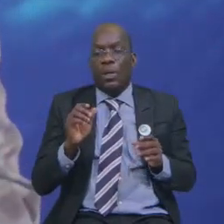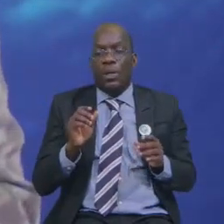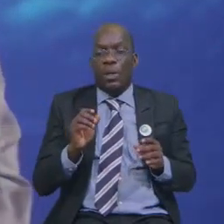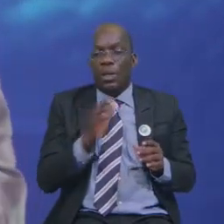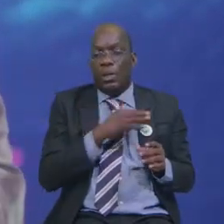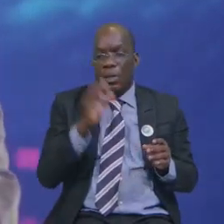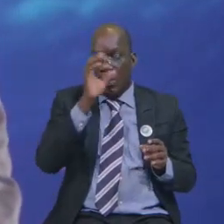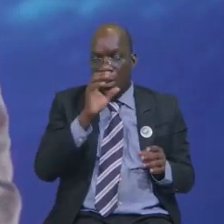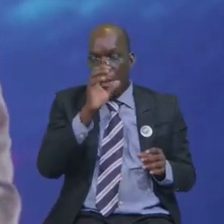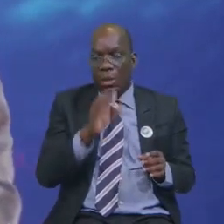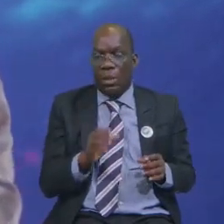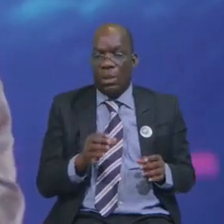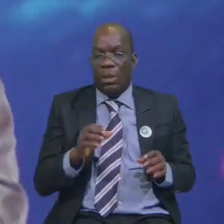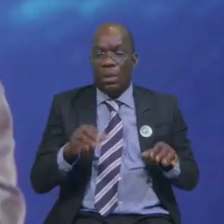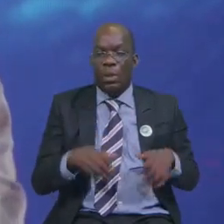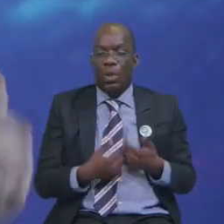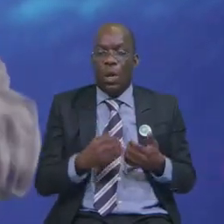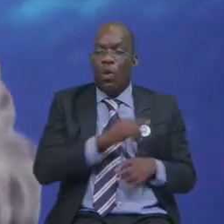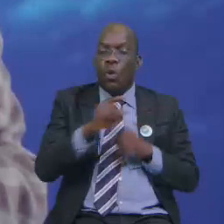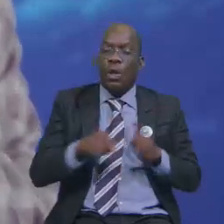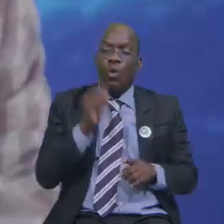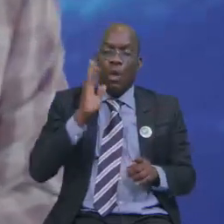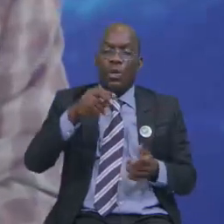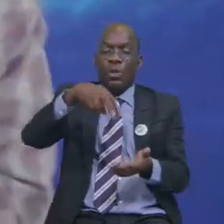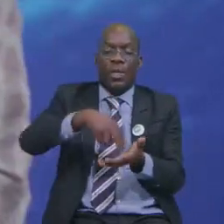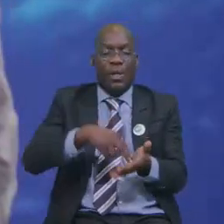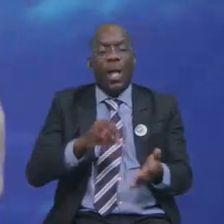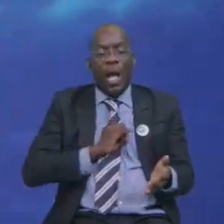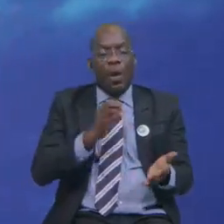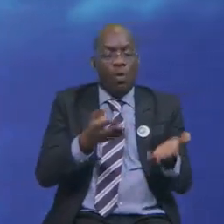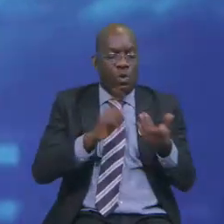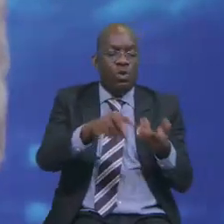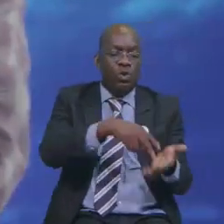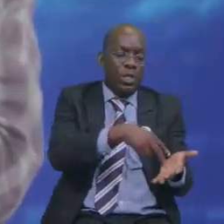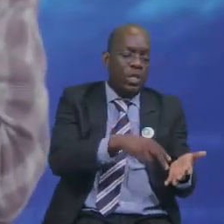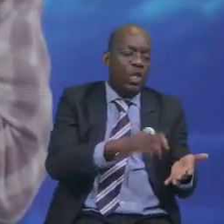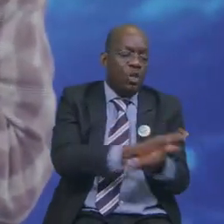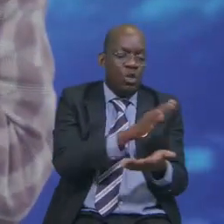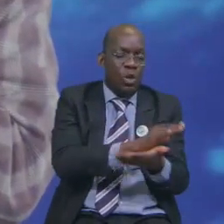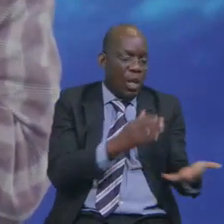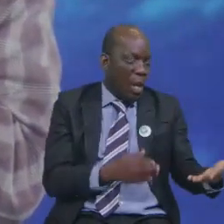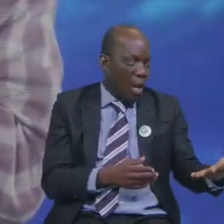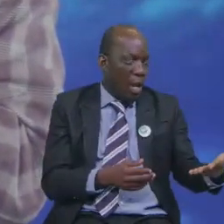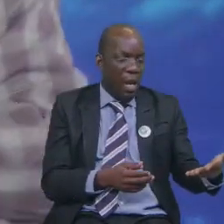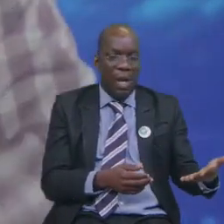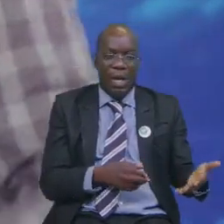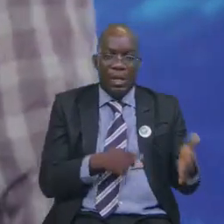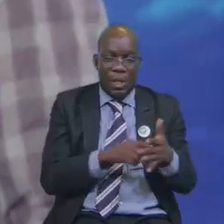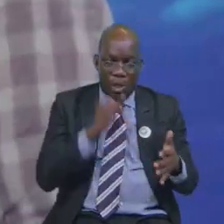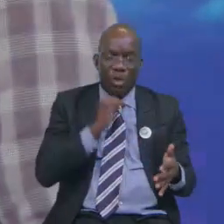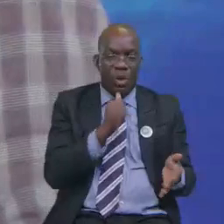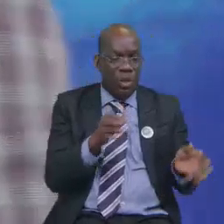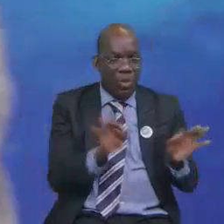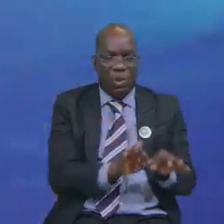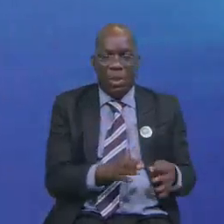news. When are you going to arise and go to work? I'm coming, I'm coming. 1 hour has gone, I am coming, I'm coming. Are you